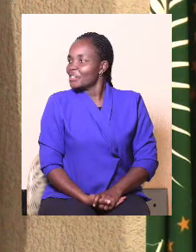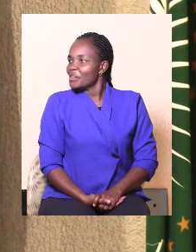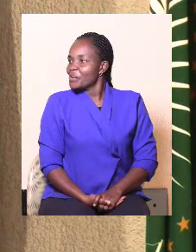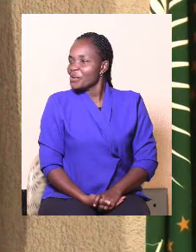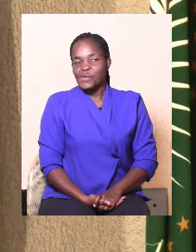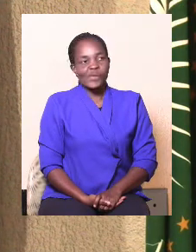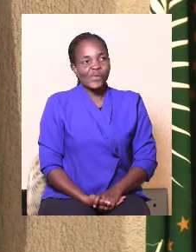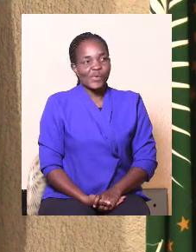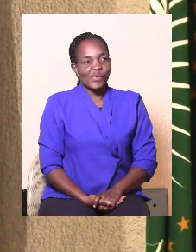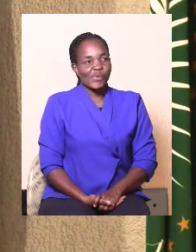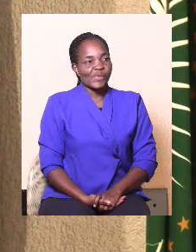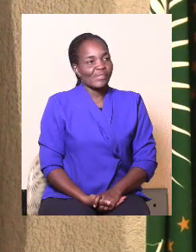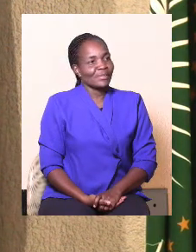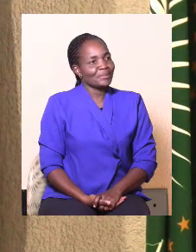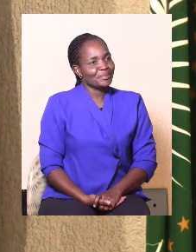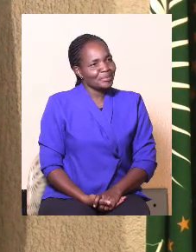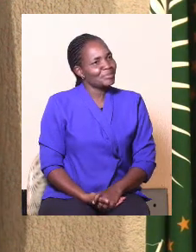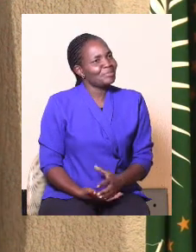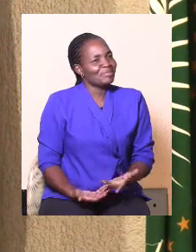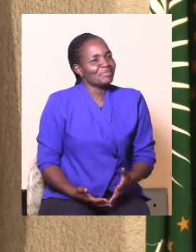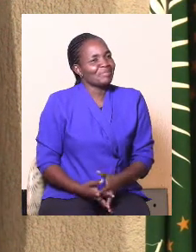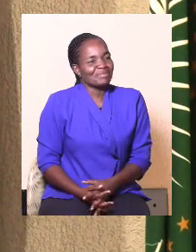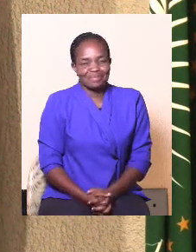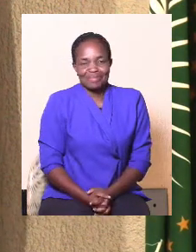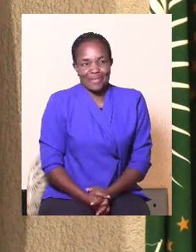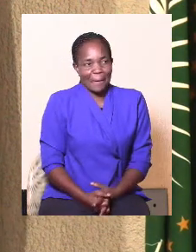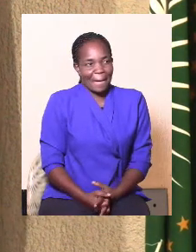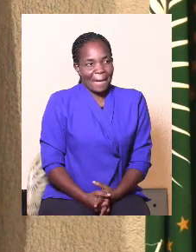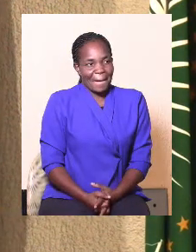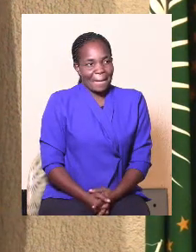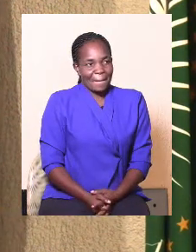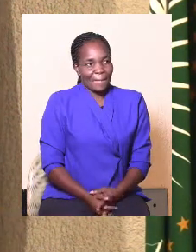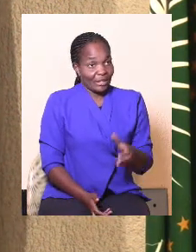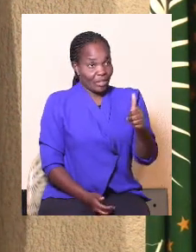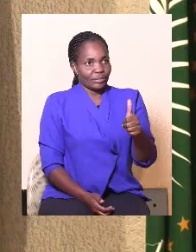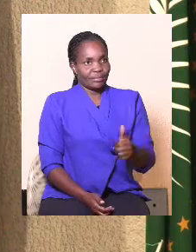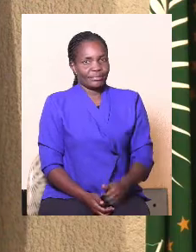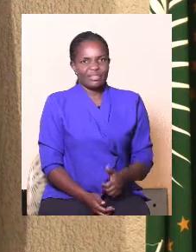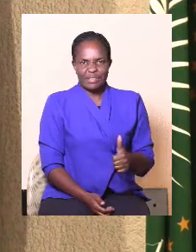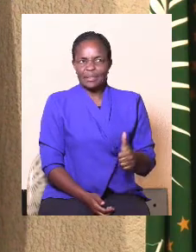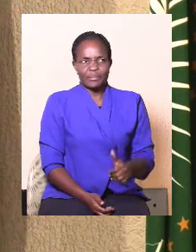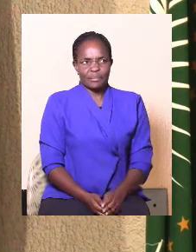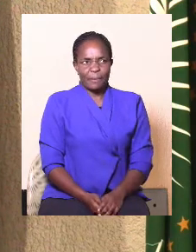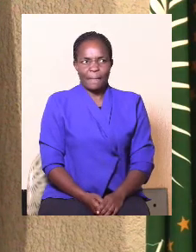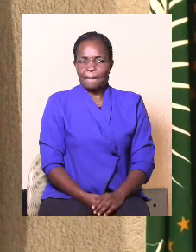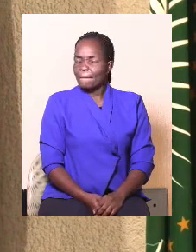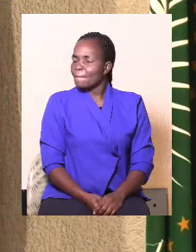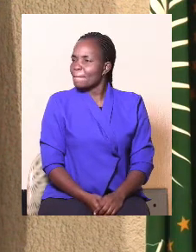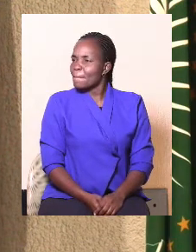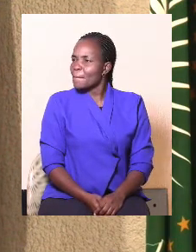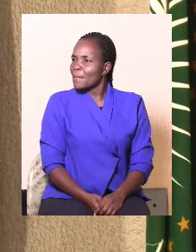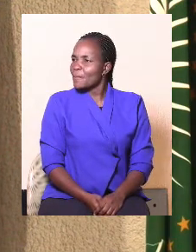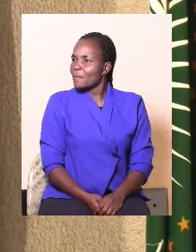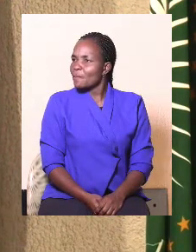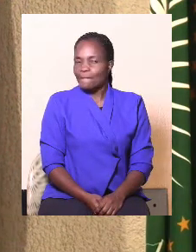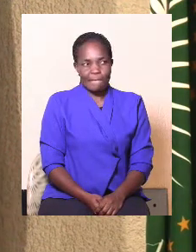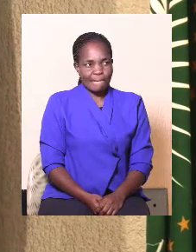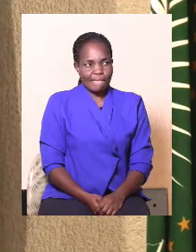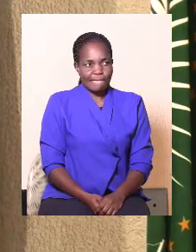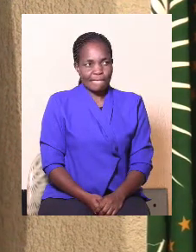We'll start with you, sir, and then you, sir. And lastly, for now, sir over there, to then